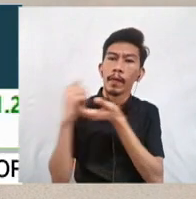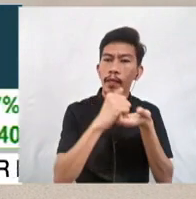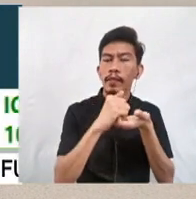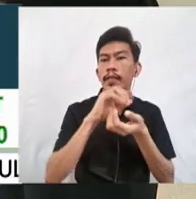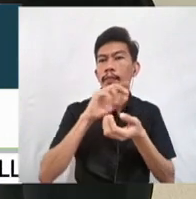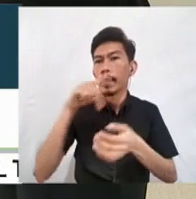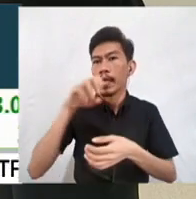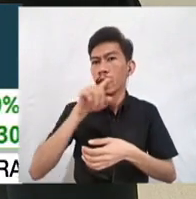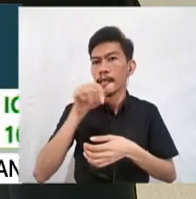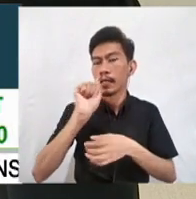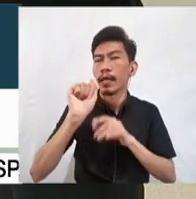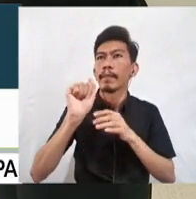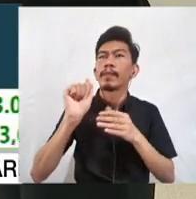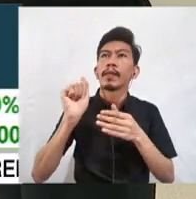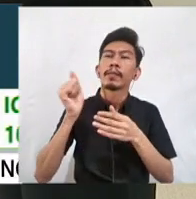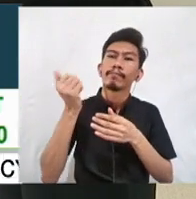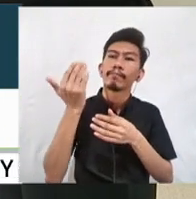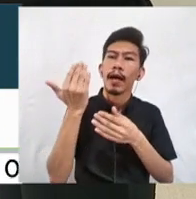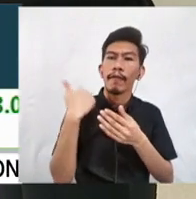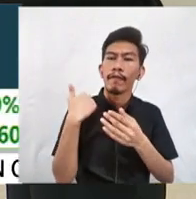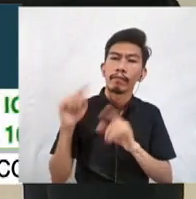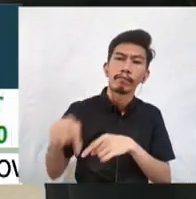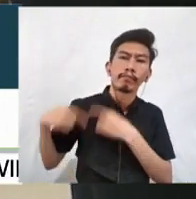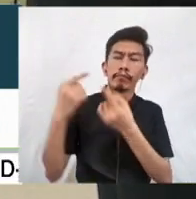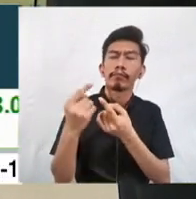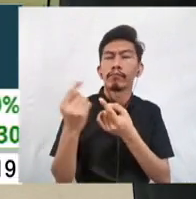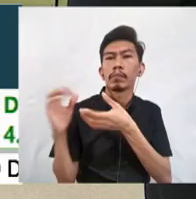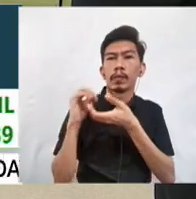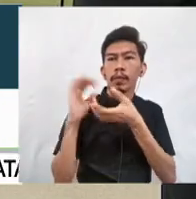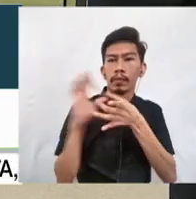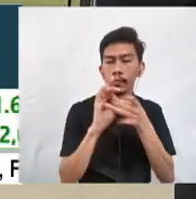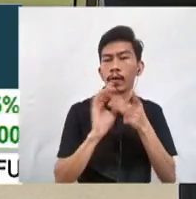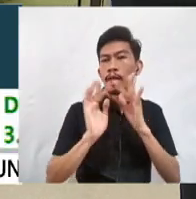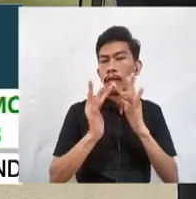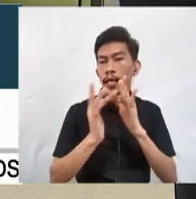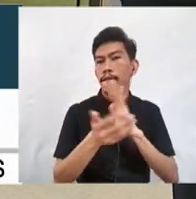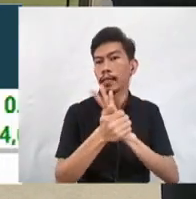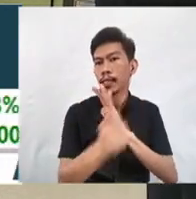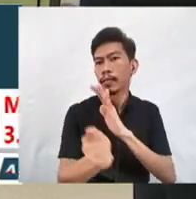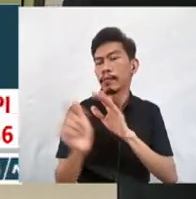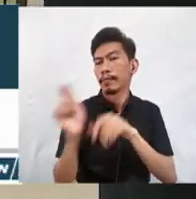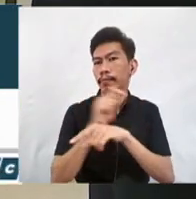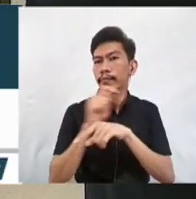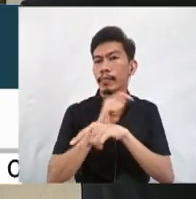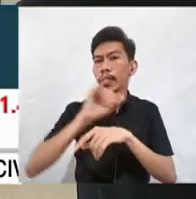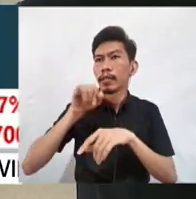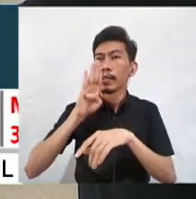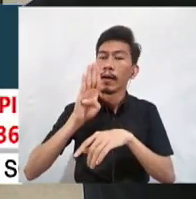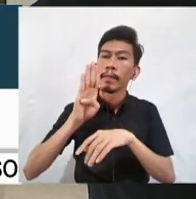have an existing online skills training program and existing job fair or